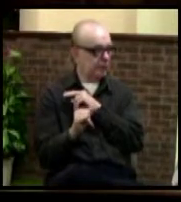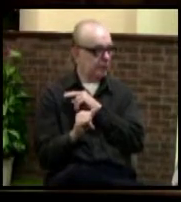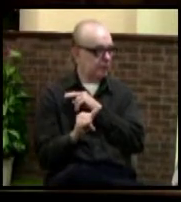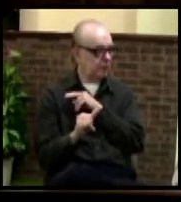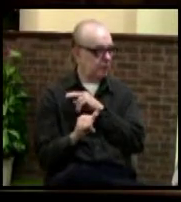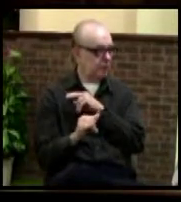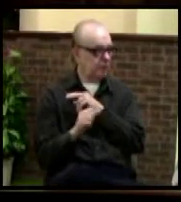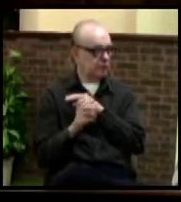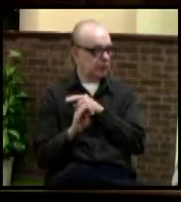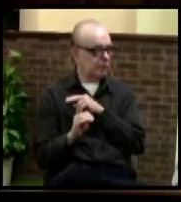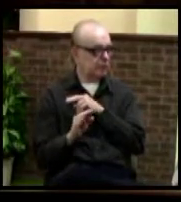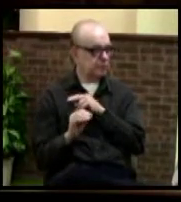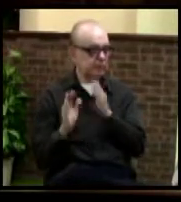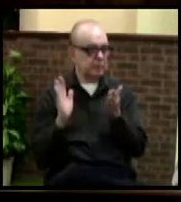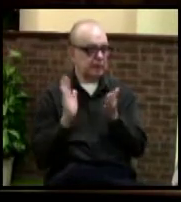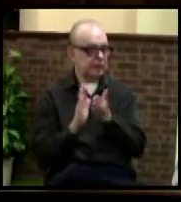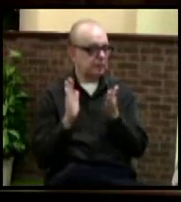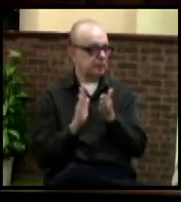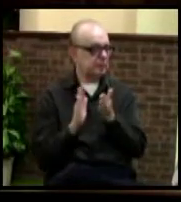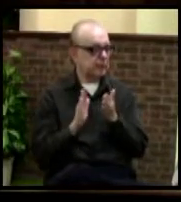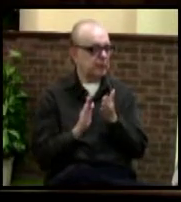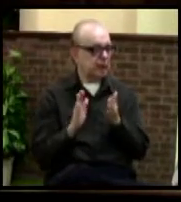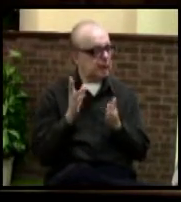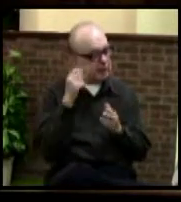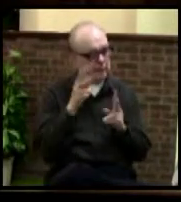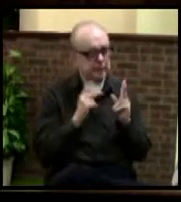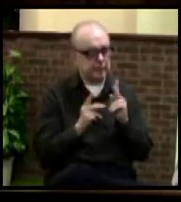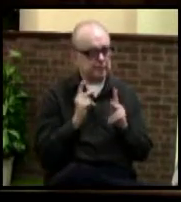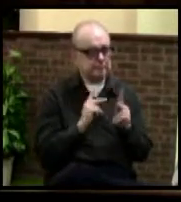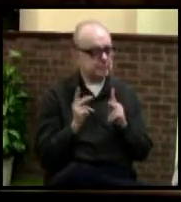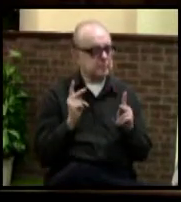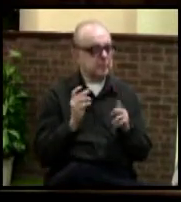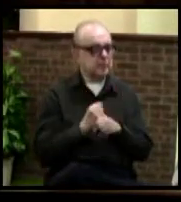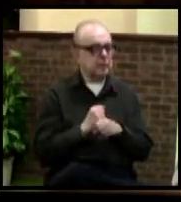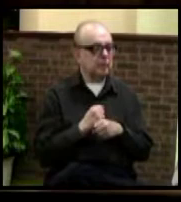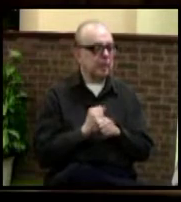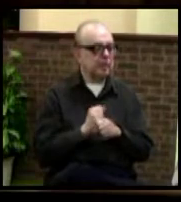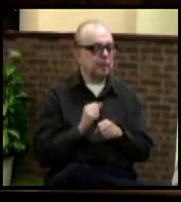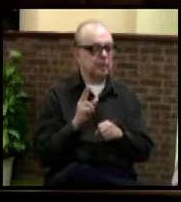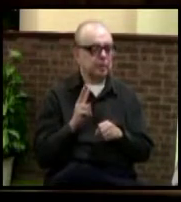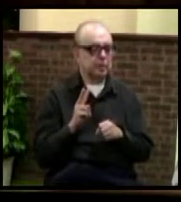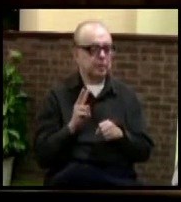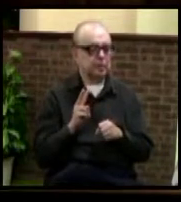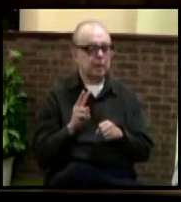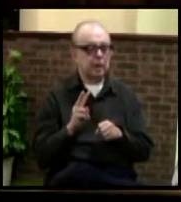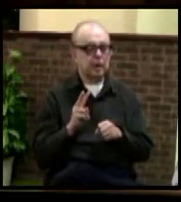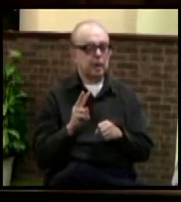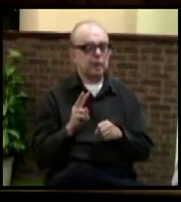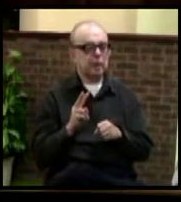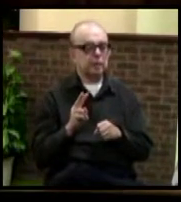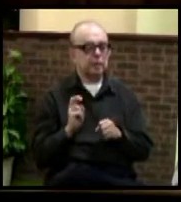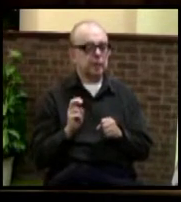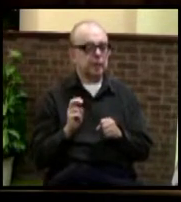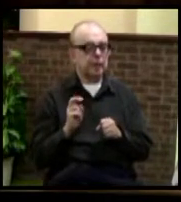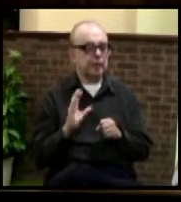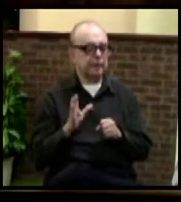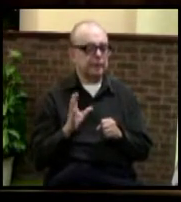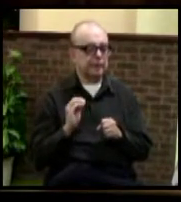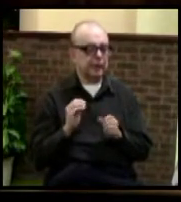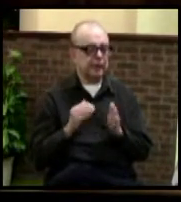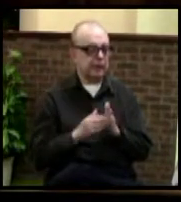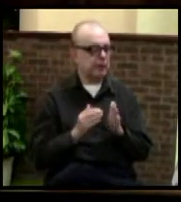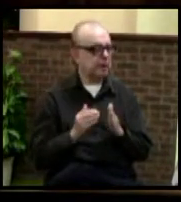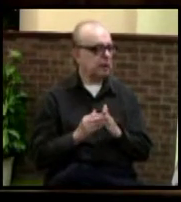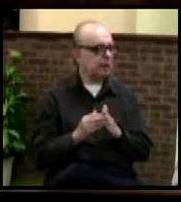Amen. Jobs are getting scarce. I keep hearing them say, we just created 250,000 jobs last month.